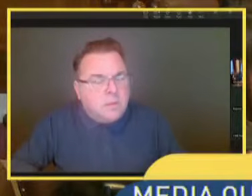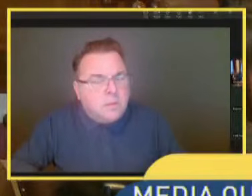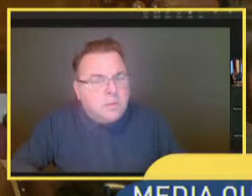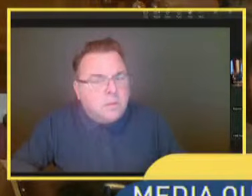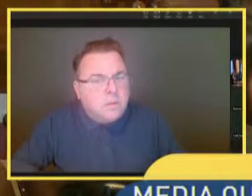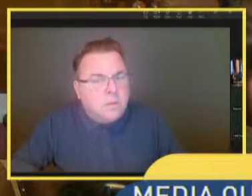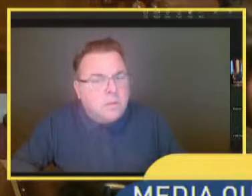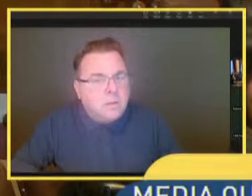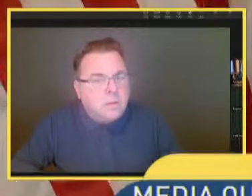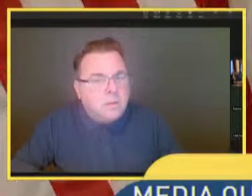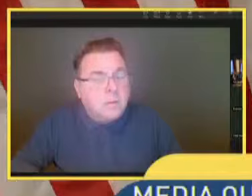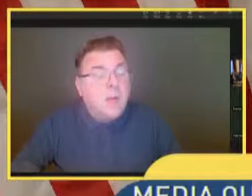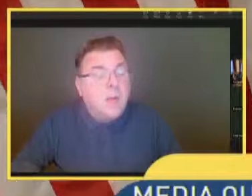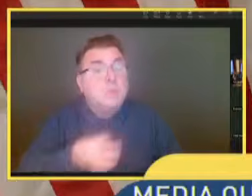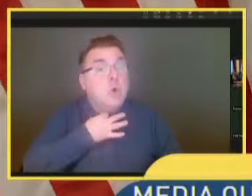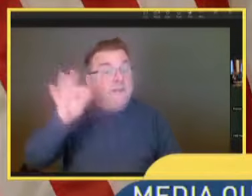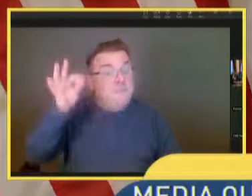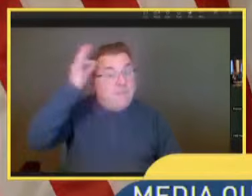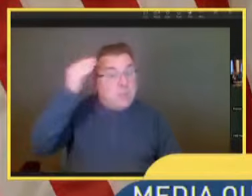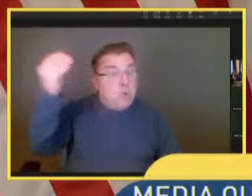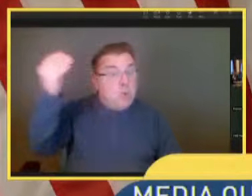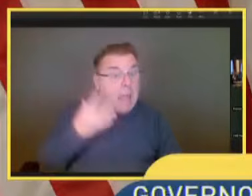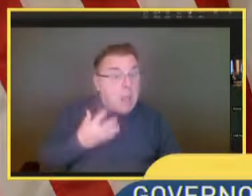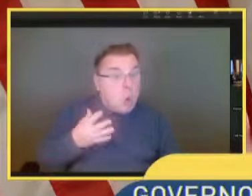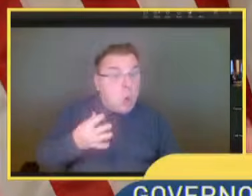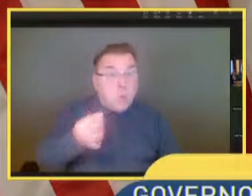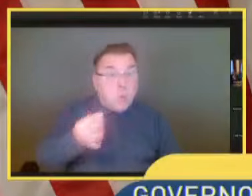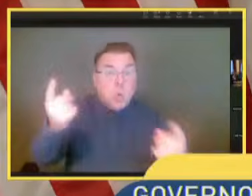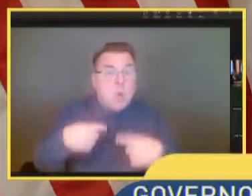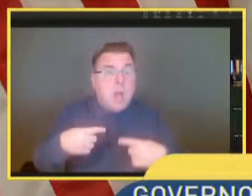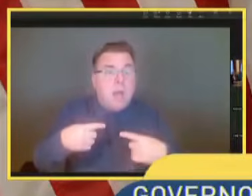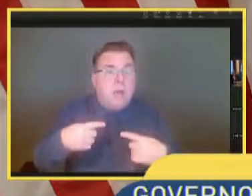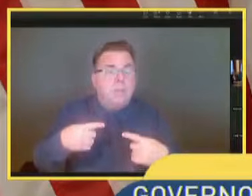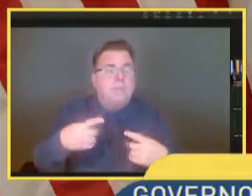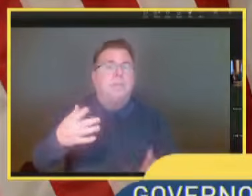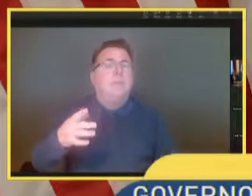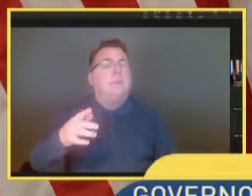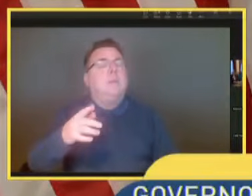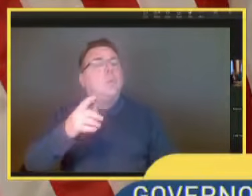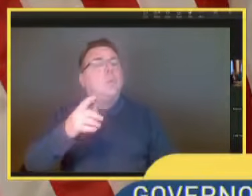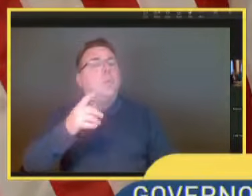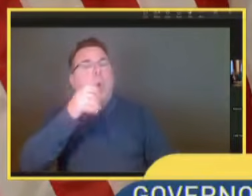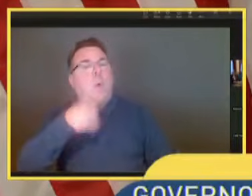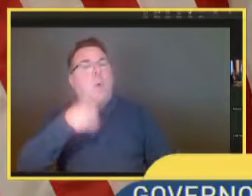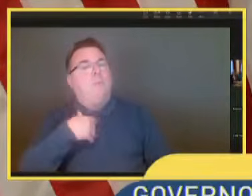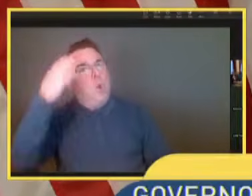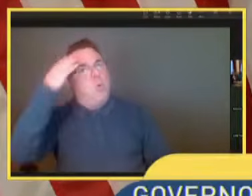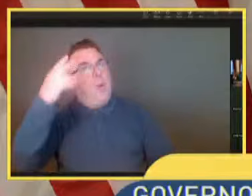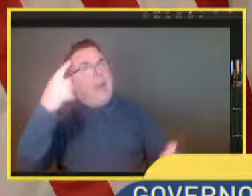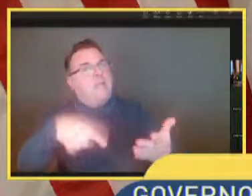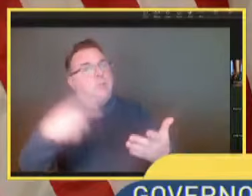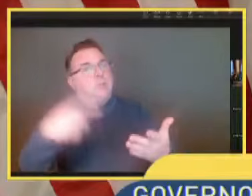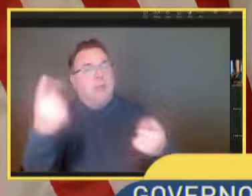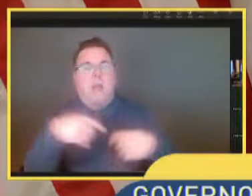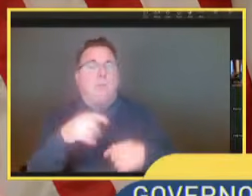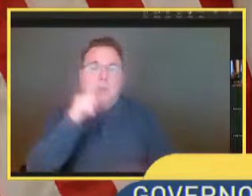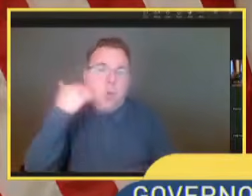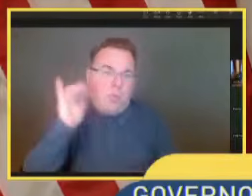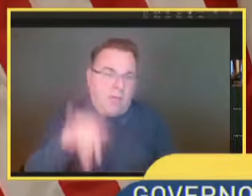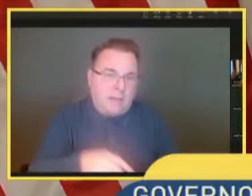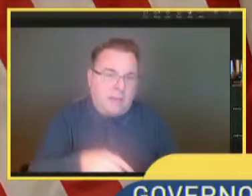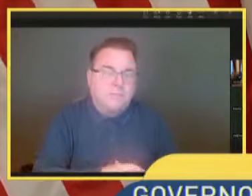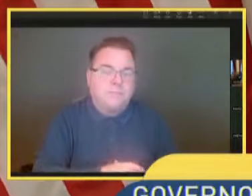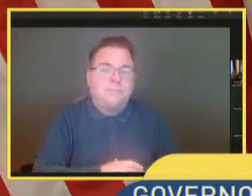federal government. So no, to answer your question directly, there's no specific information we have. That said,